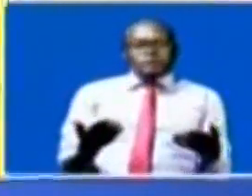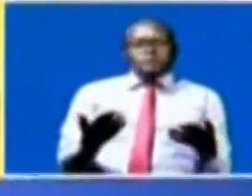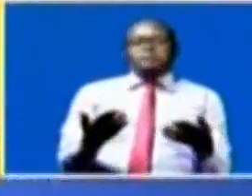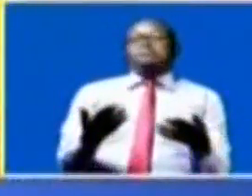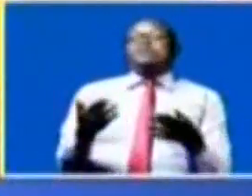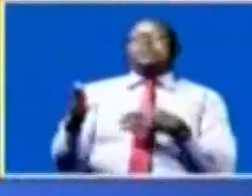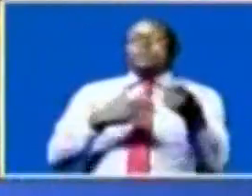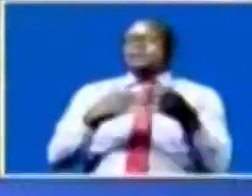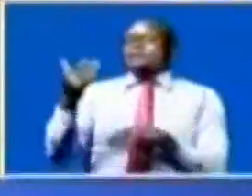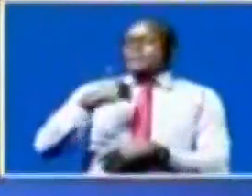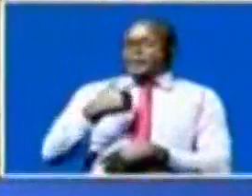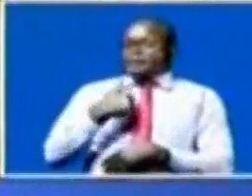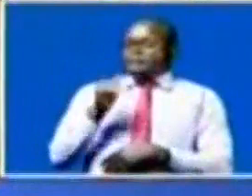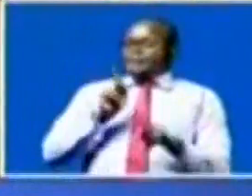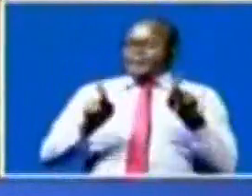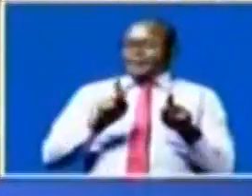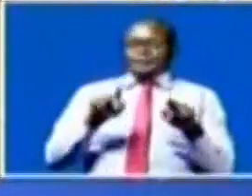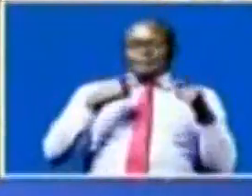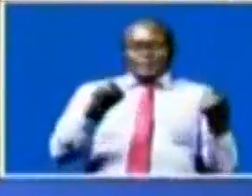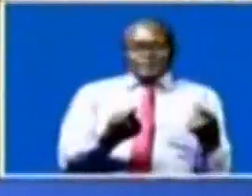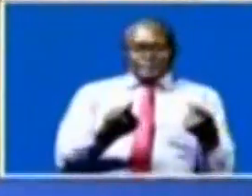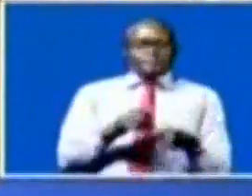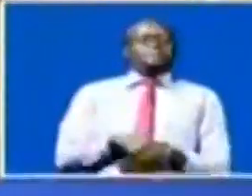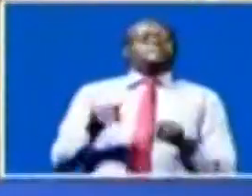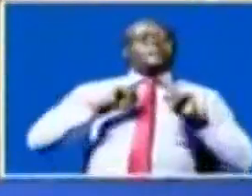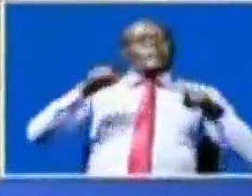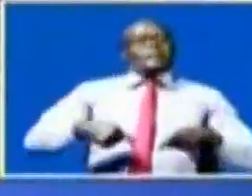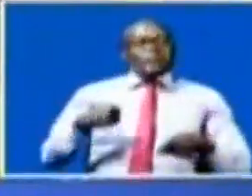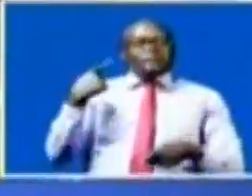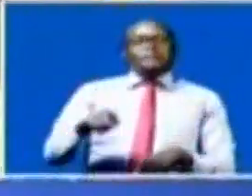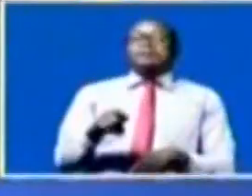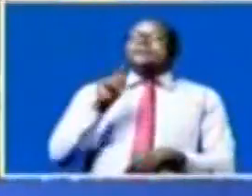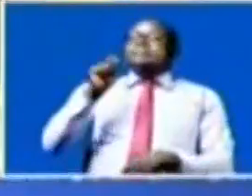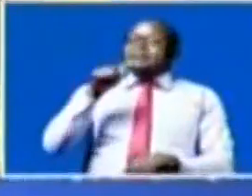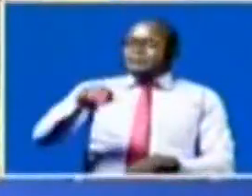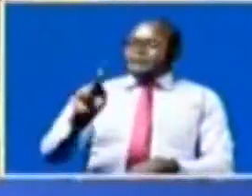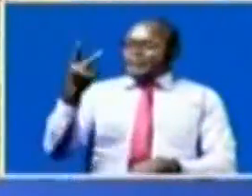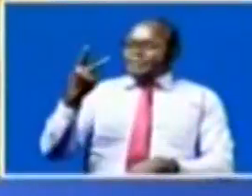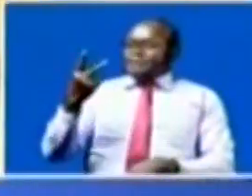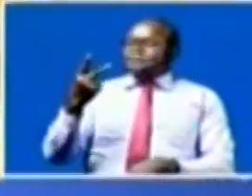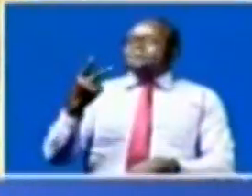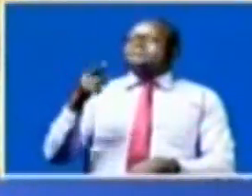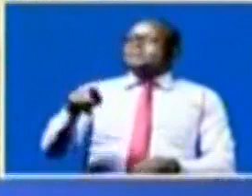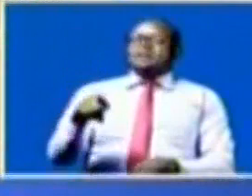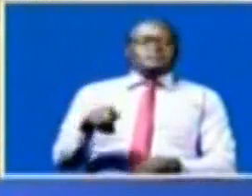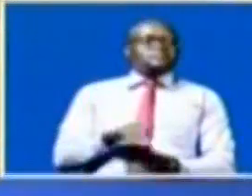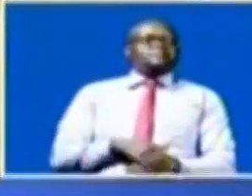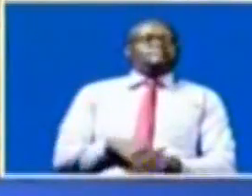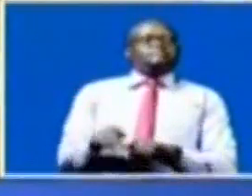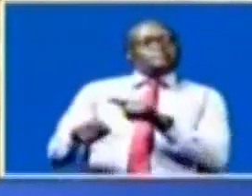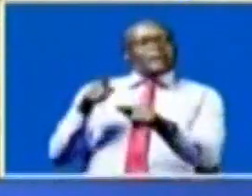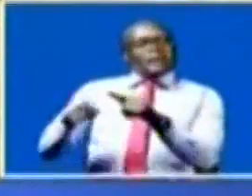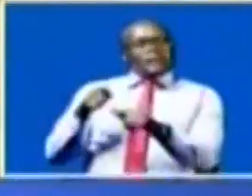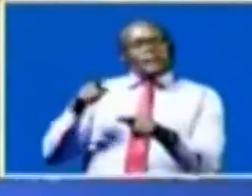breed vile iko. For Mzee Paul, despite the growing demand for mutton in Kenya, his breeds are not for the slaughterhouse. His